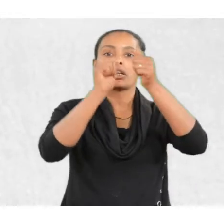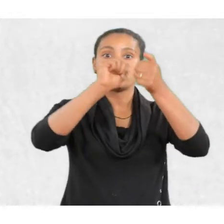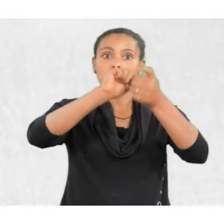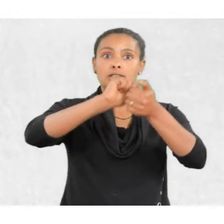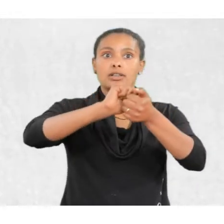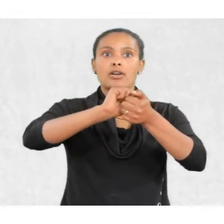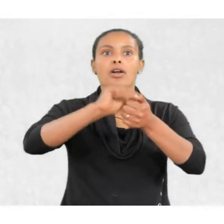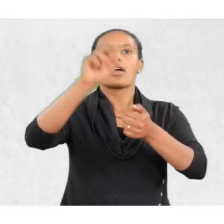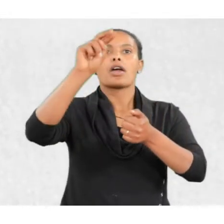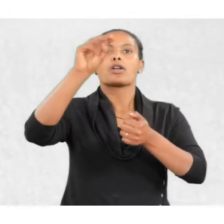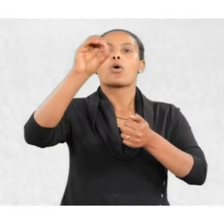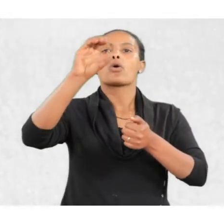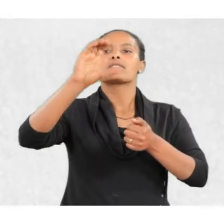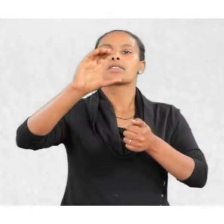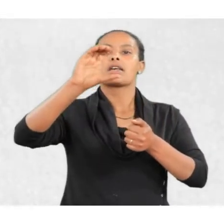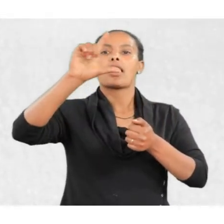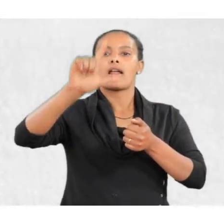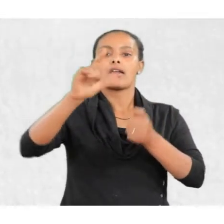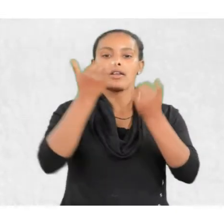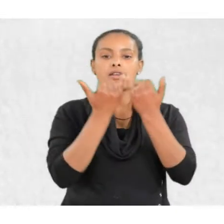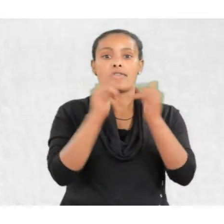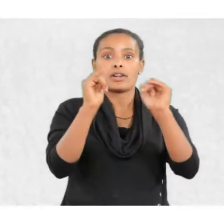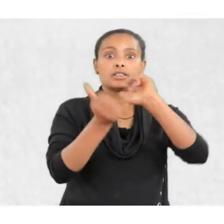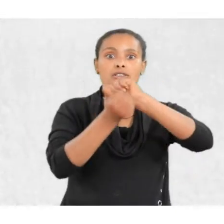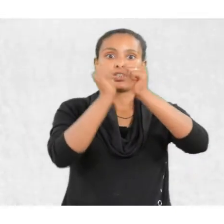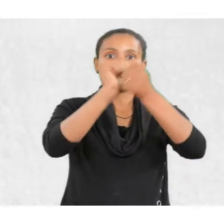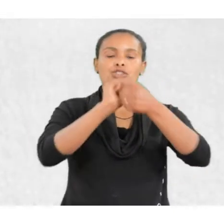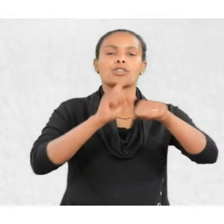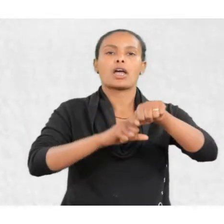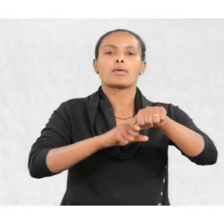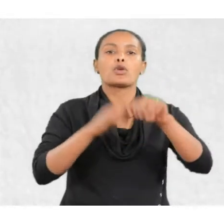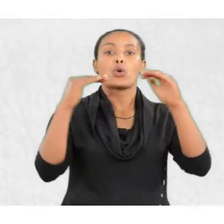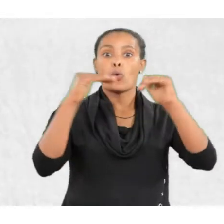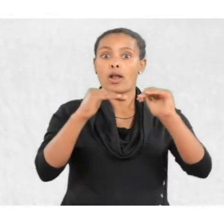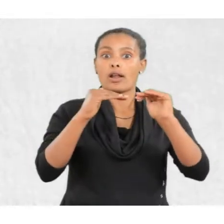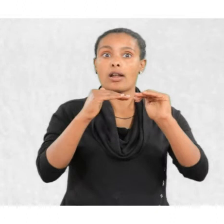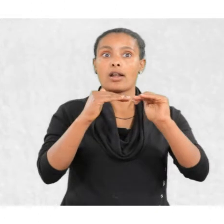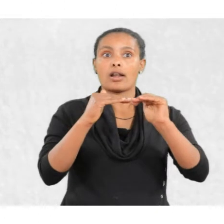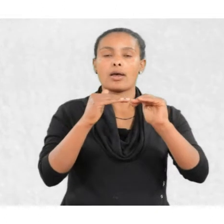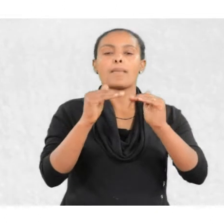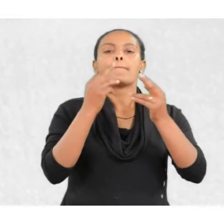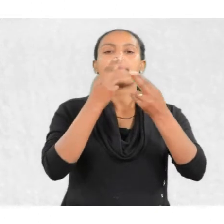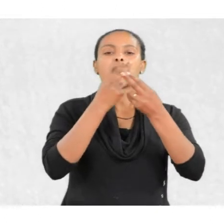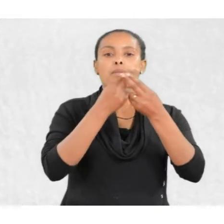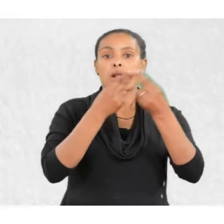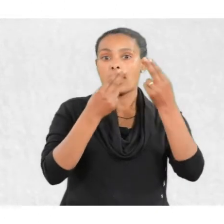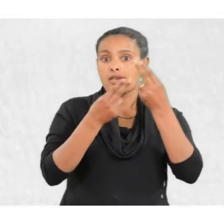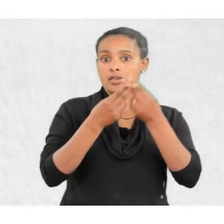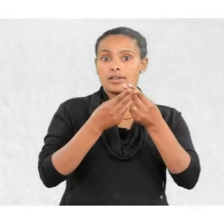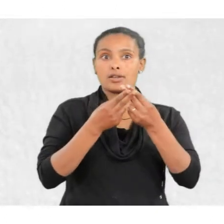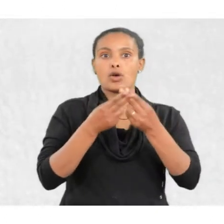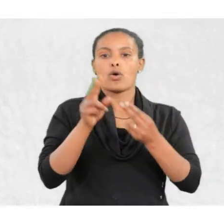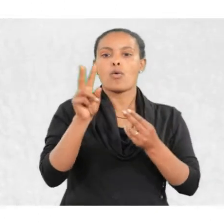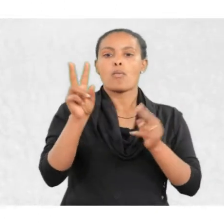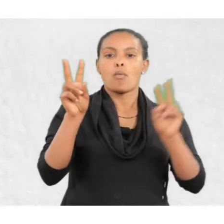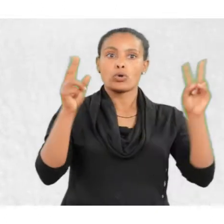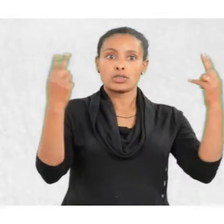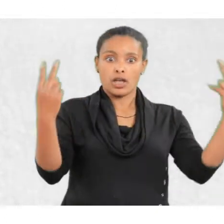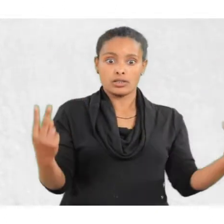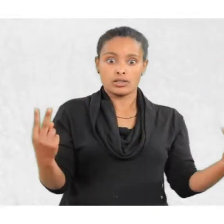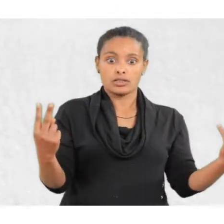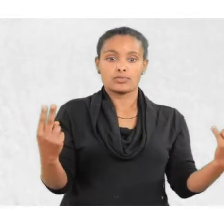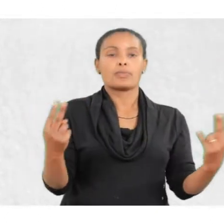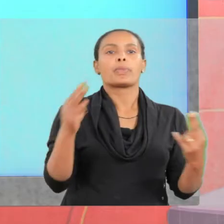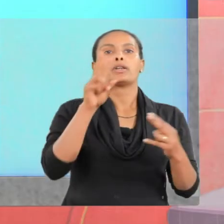of NOCl divided by change in time equal multiplying both sides by